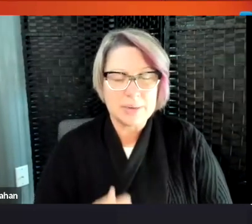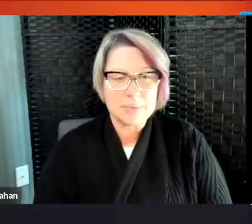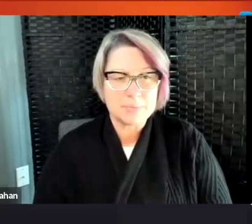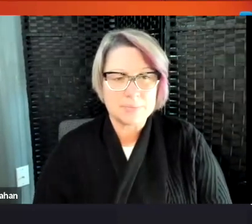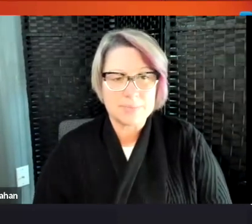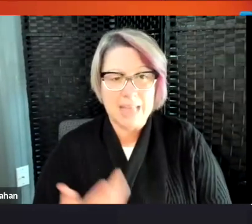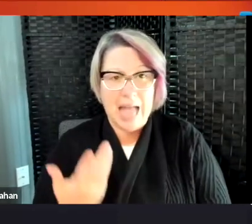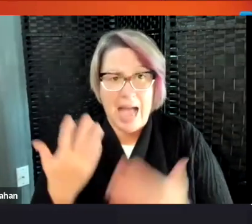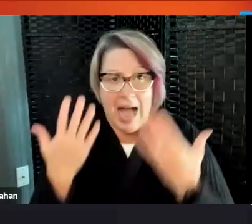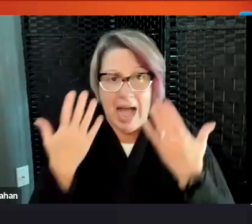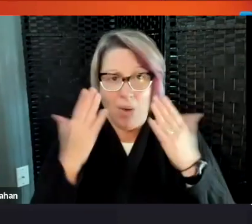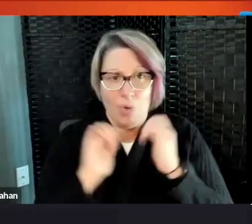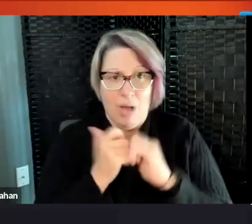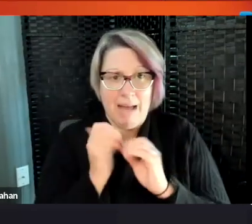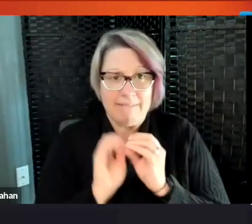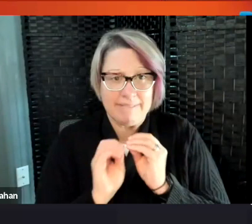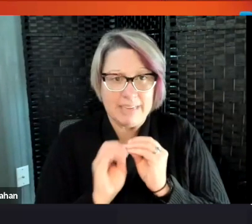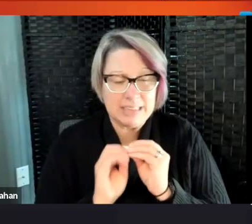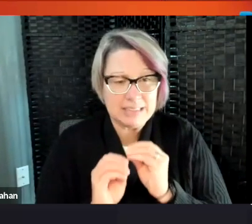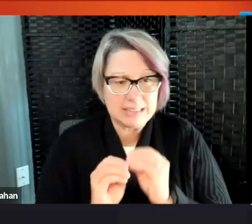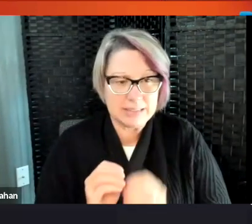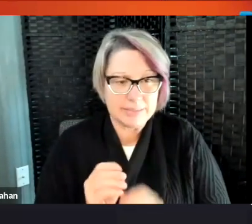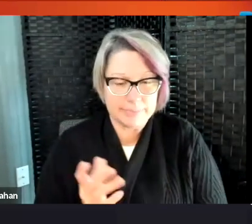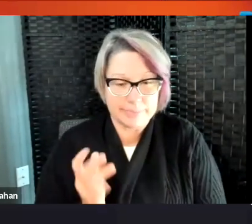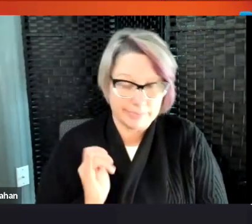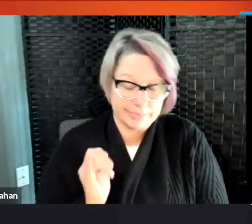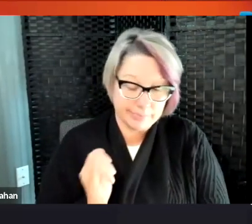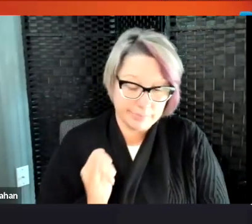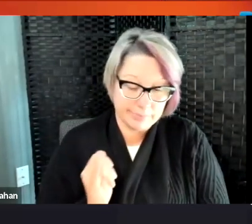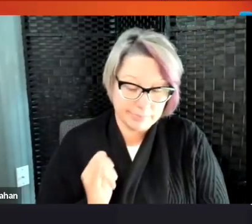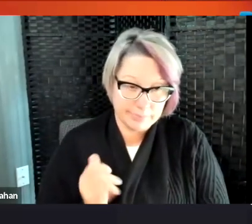I don't know how to fix this. Me neither.